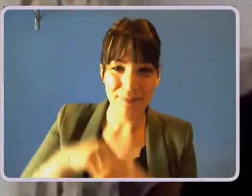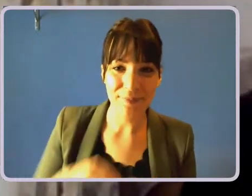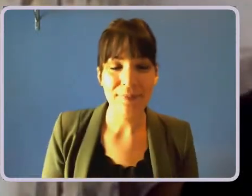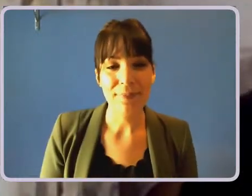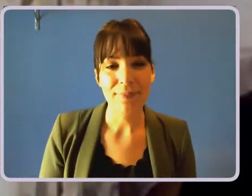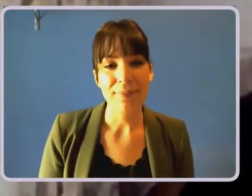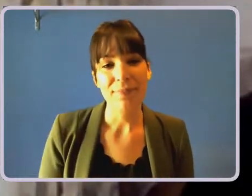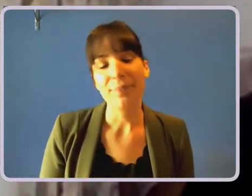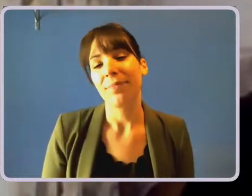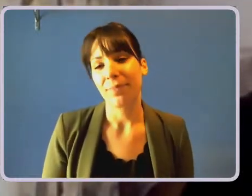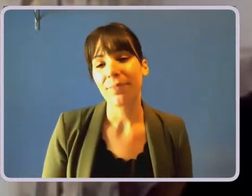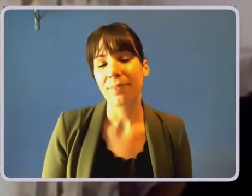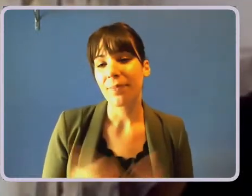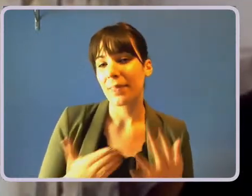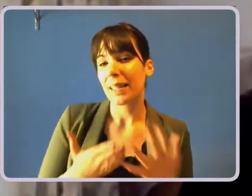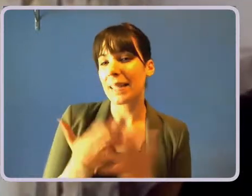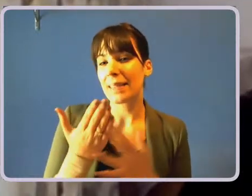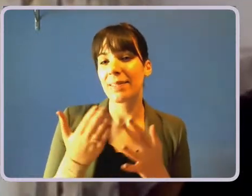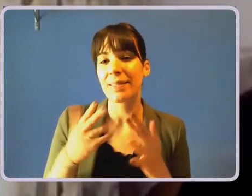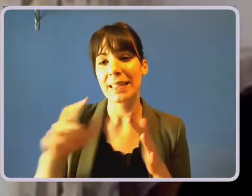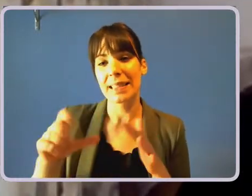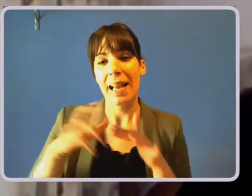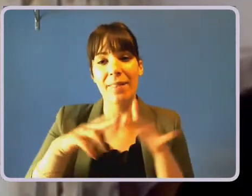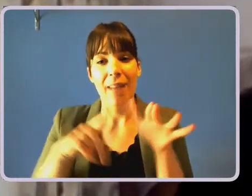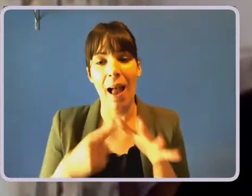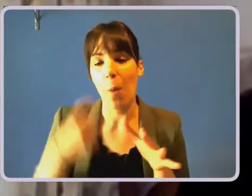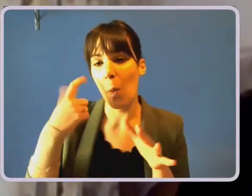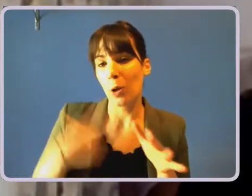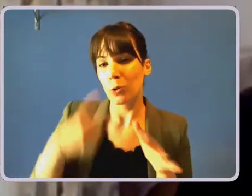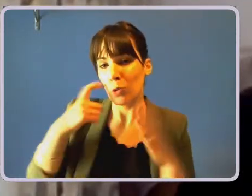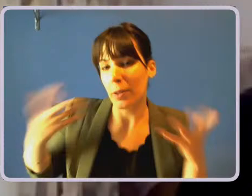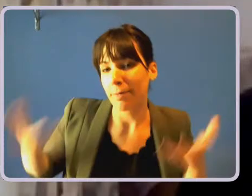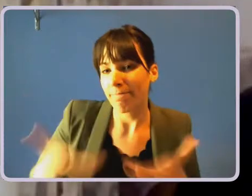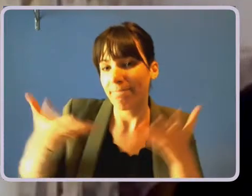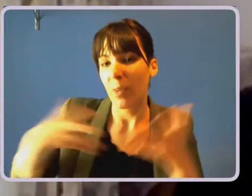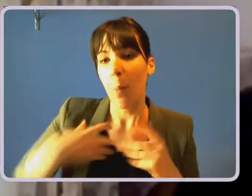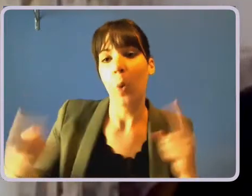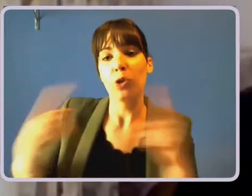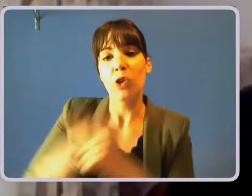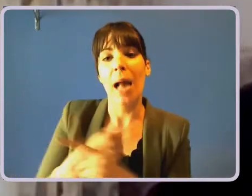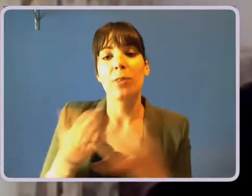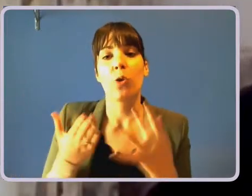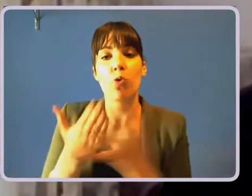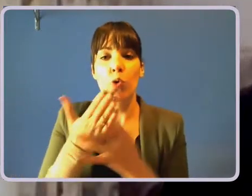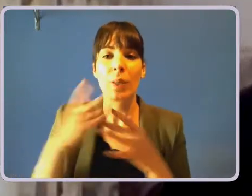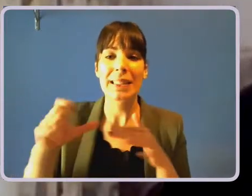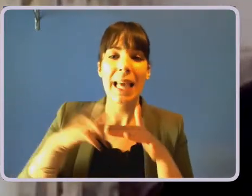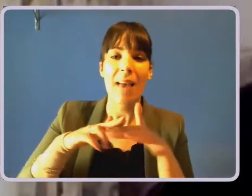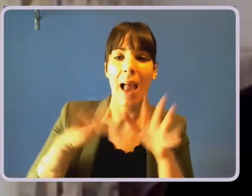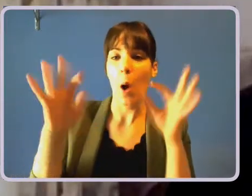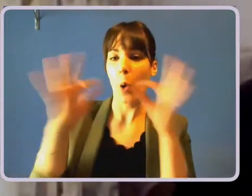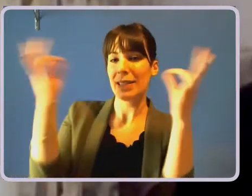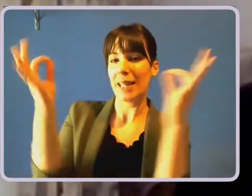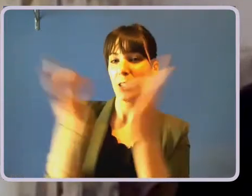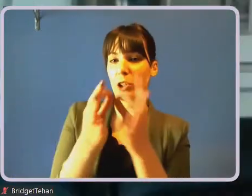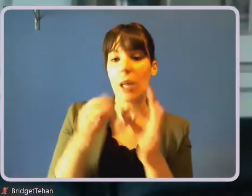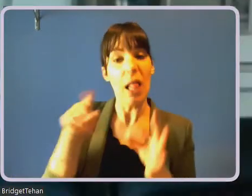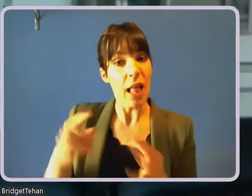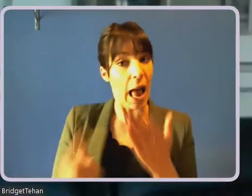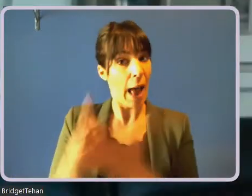internally to try and drive a bit more change within CFA. It is happening. It just needs sometimes a little bit of a nudge and a push.